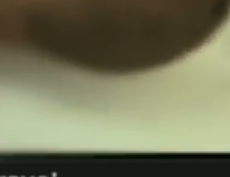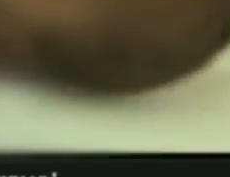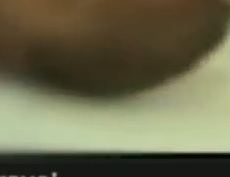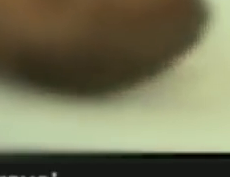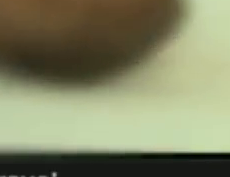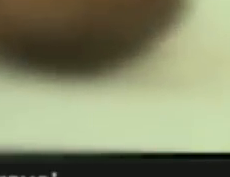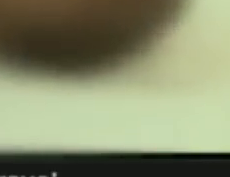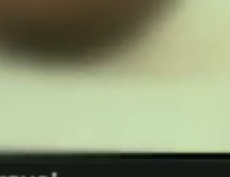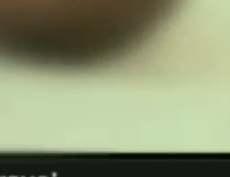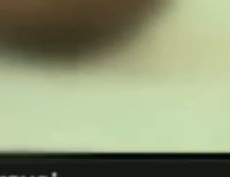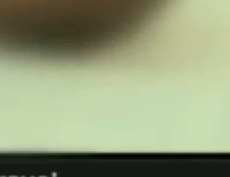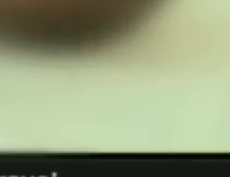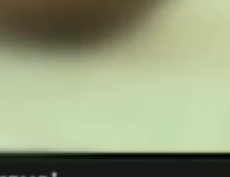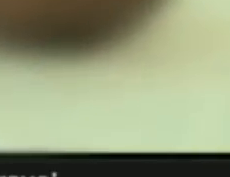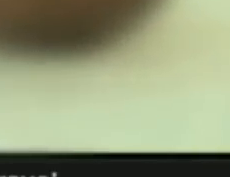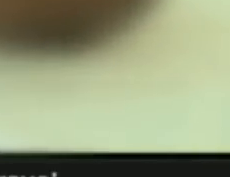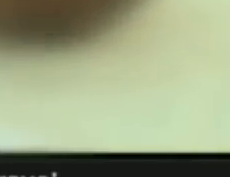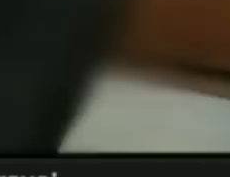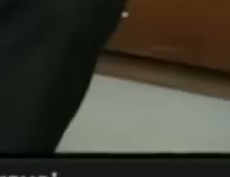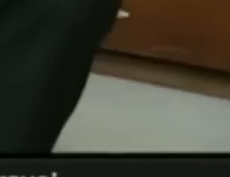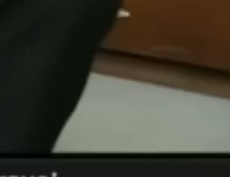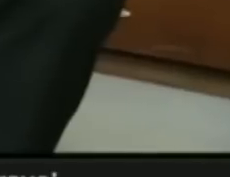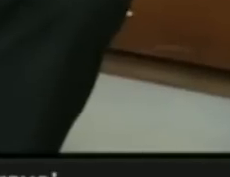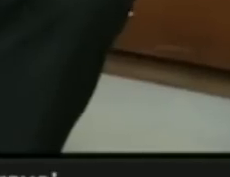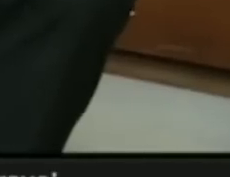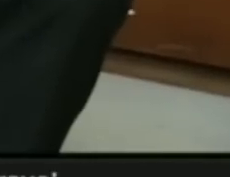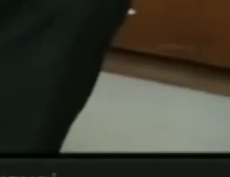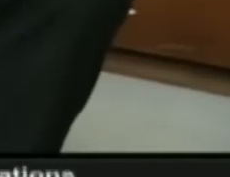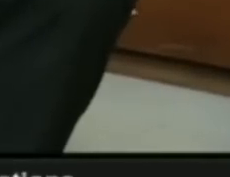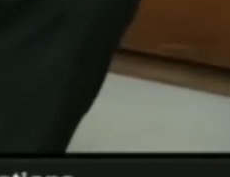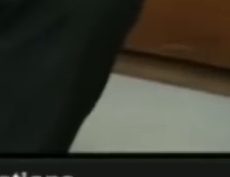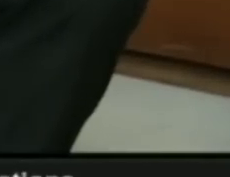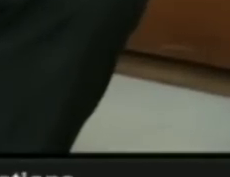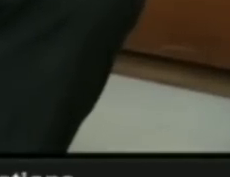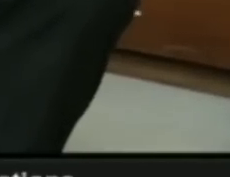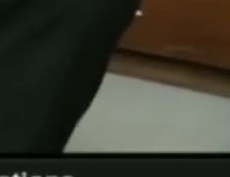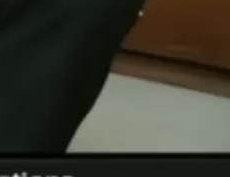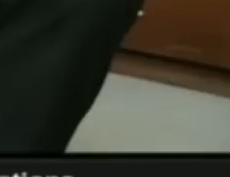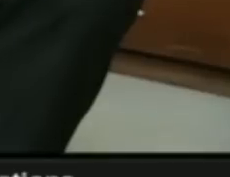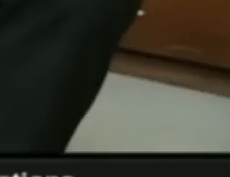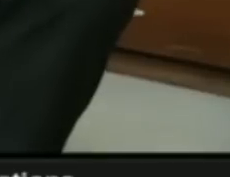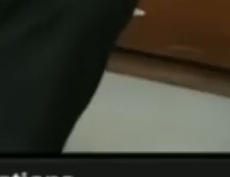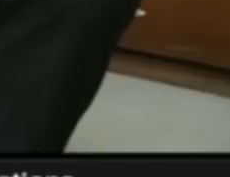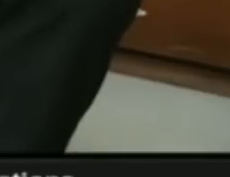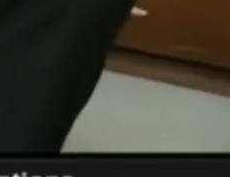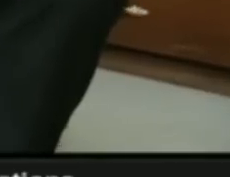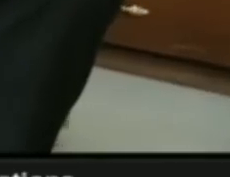me work on head control. Controlling the eyes at 6 months, let's go to sitting